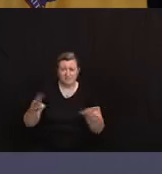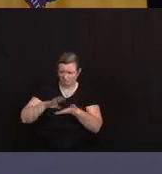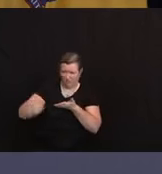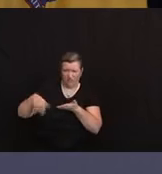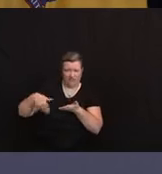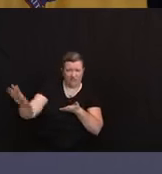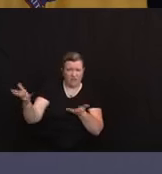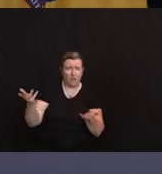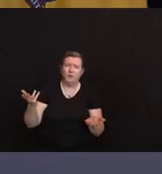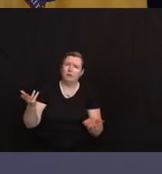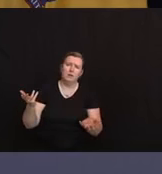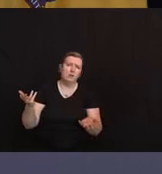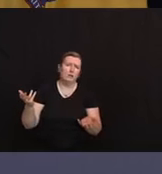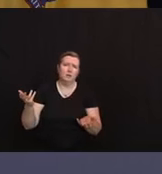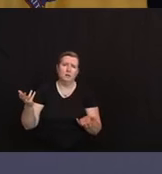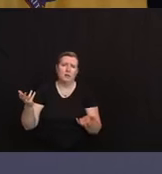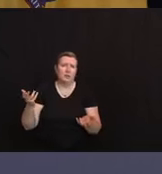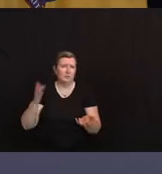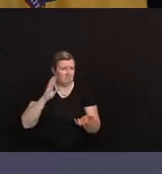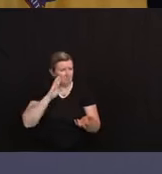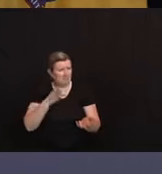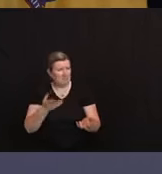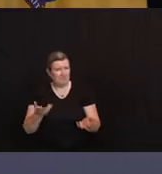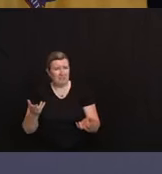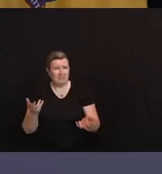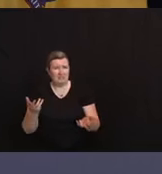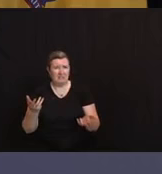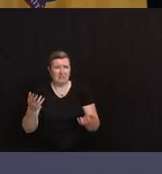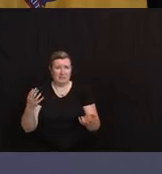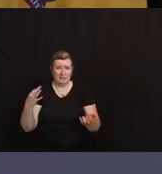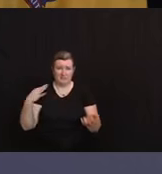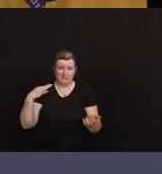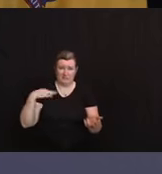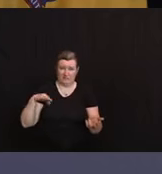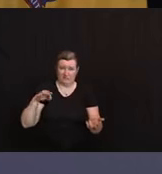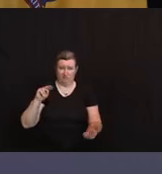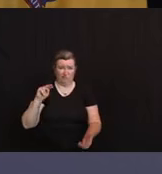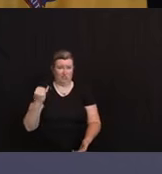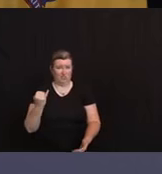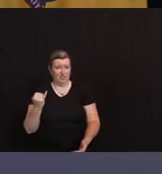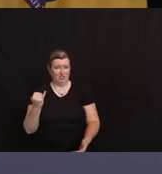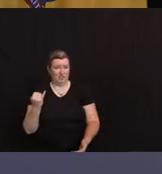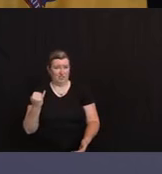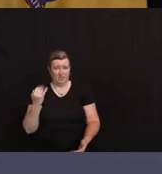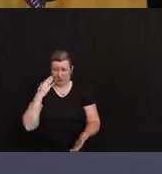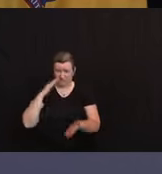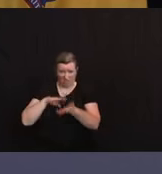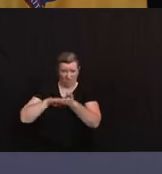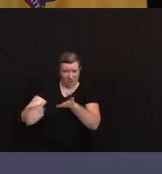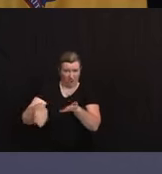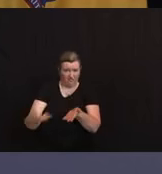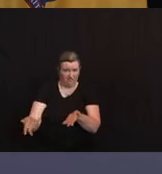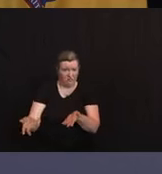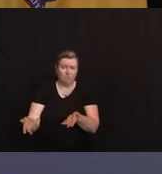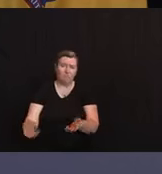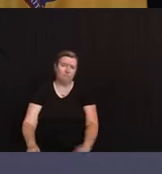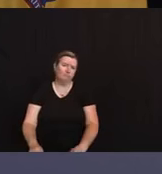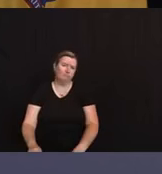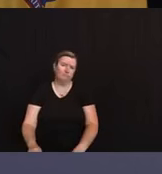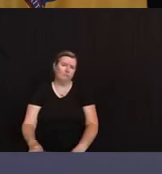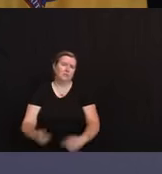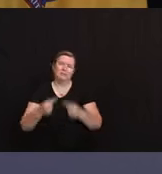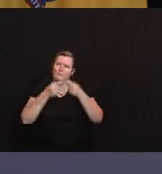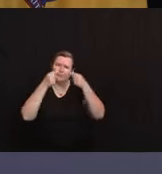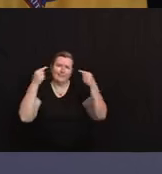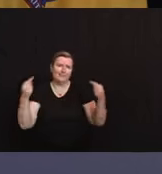off somehow benefits New Jersey's families, when in fact the exact opposite is